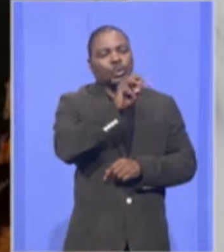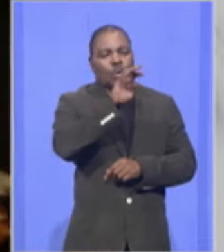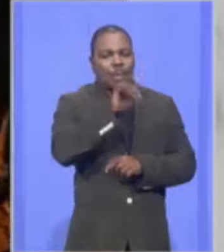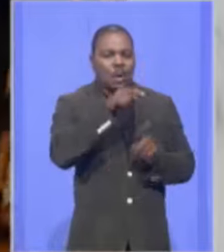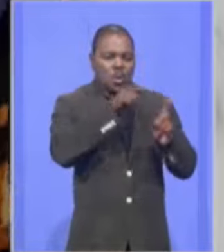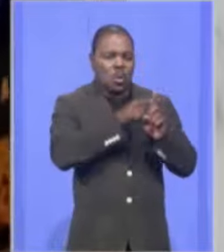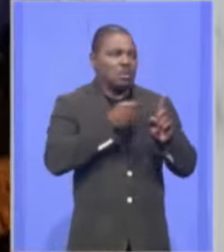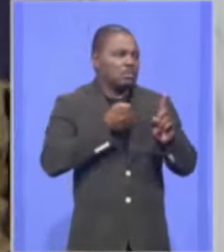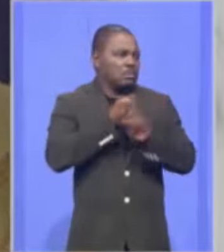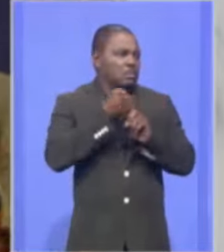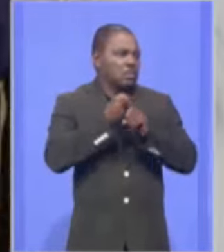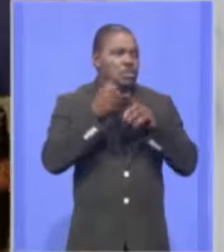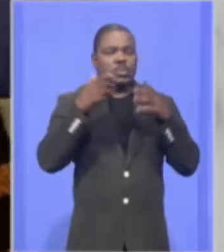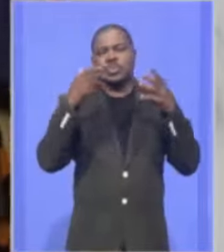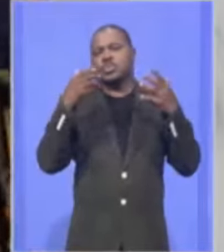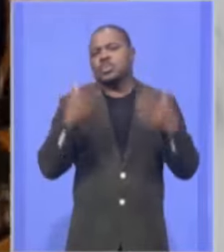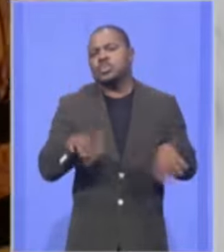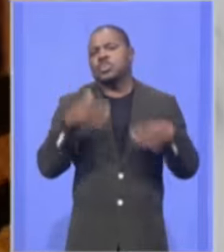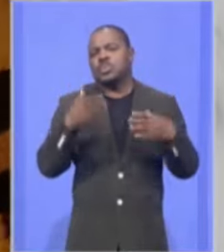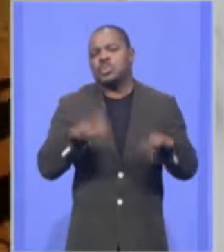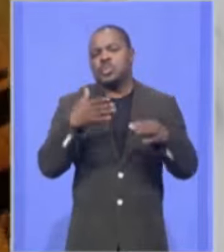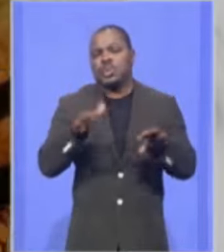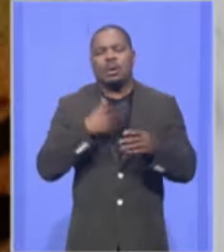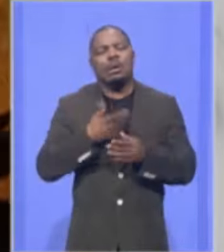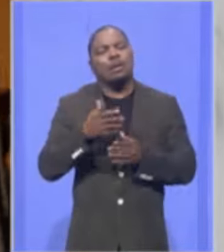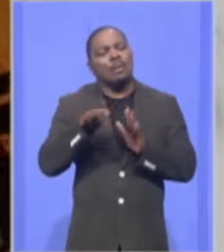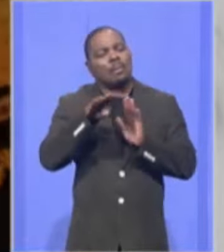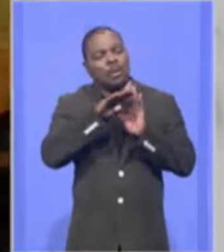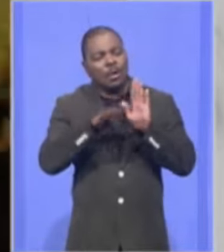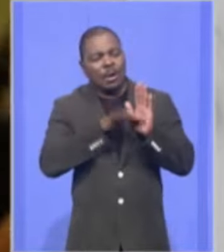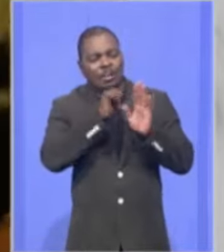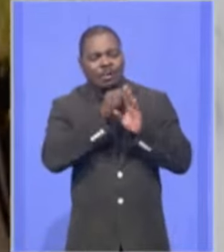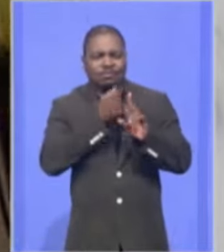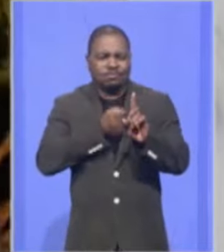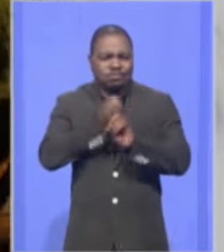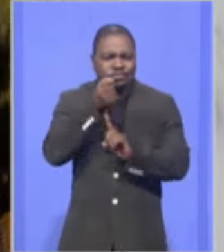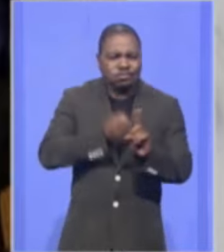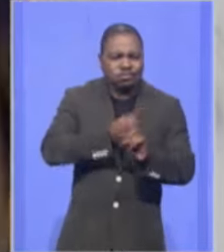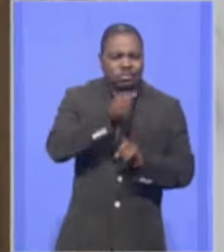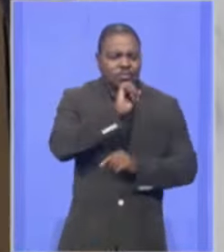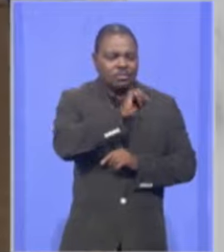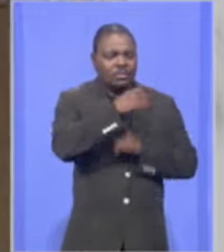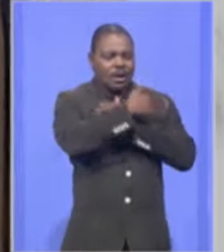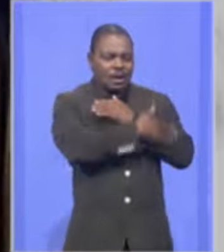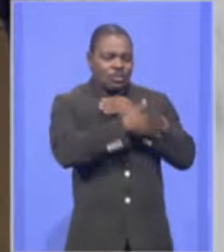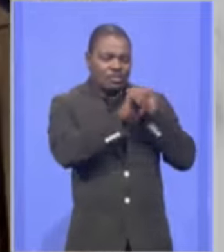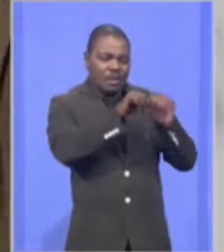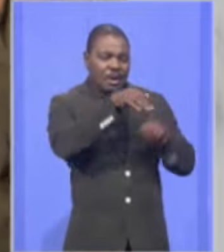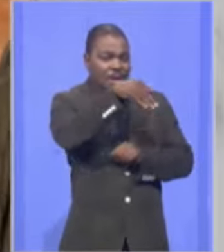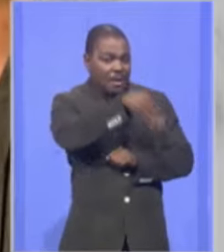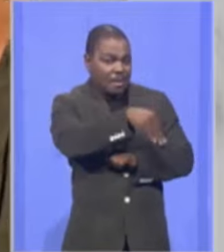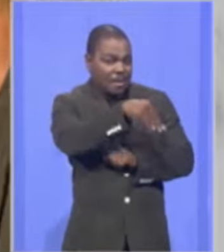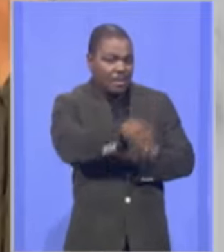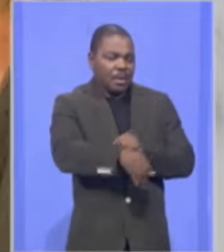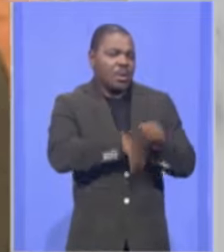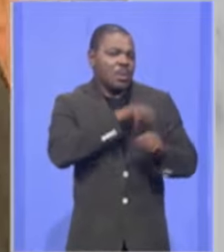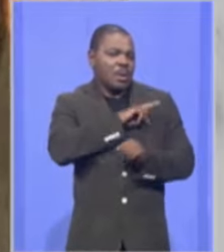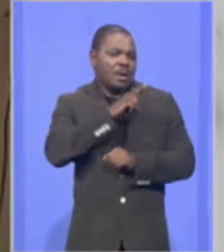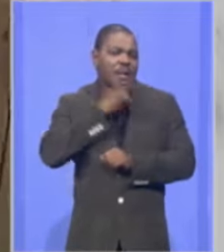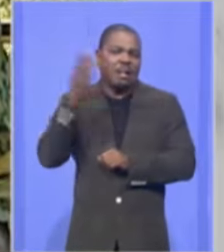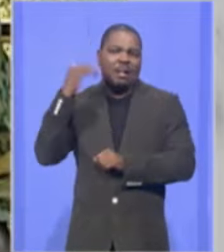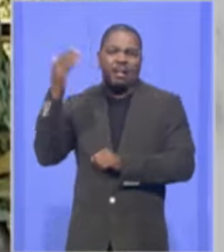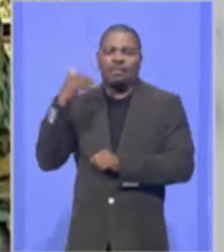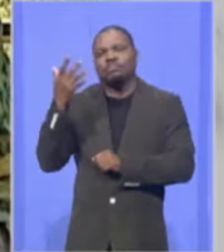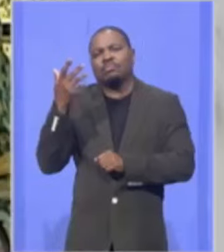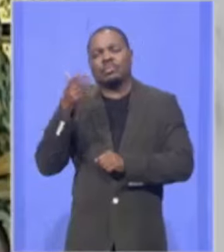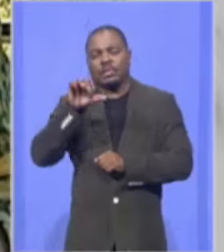yo neng a aroganya lenaneo la gagwe la kgaratlho magareng ga kgaratlho ya naga ya gagwe ya Namibia kgatlhanong le bokoloniale